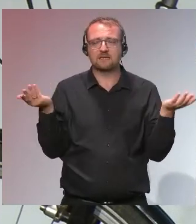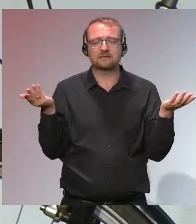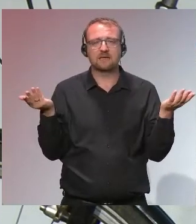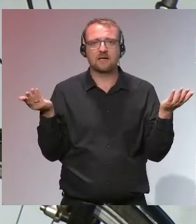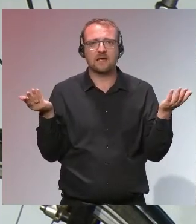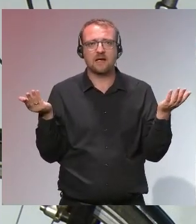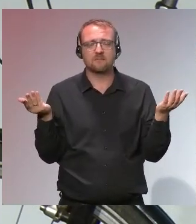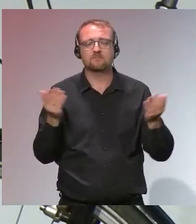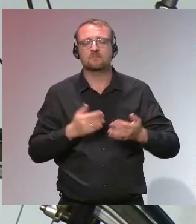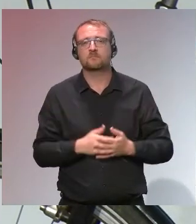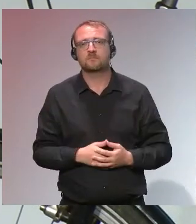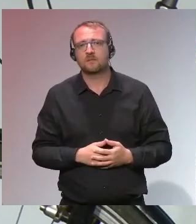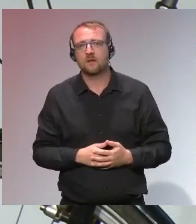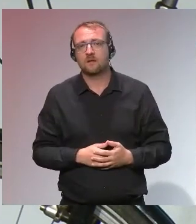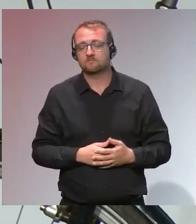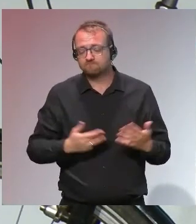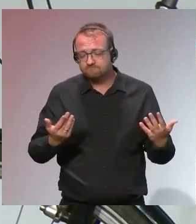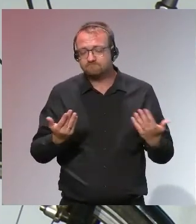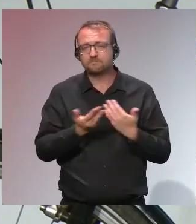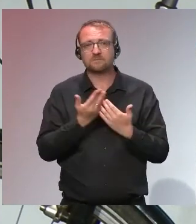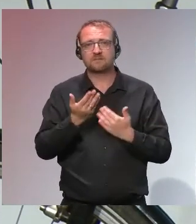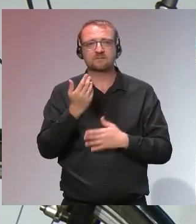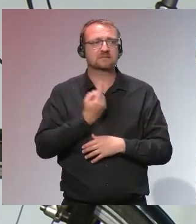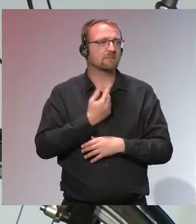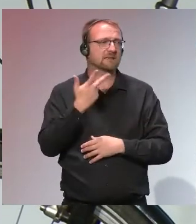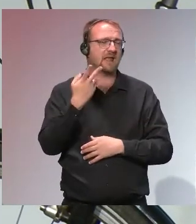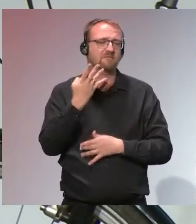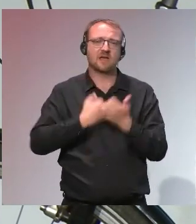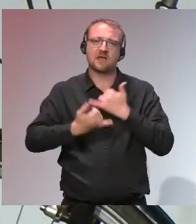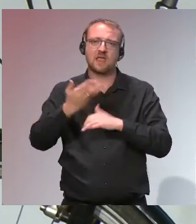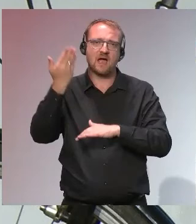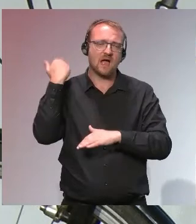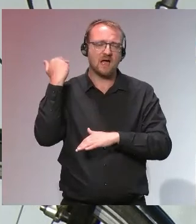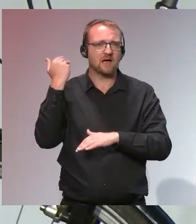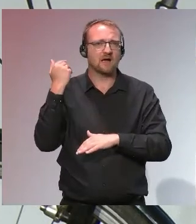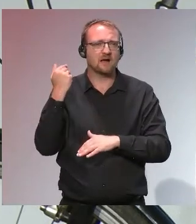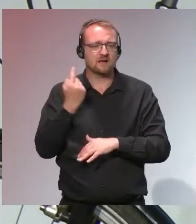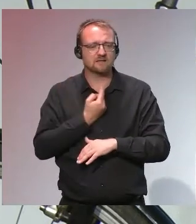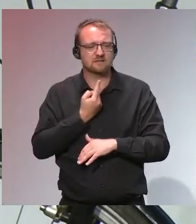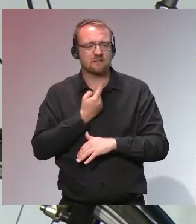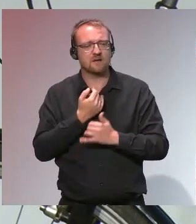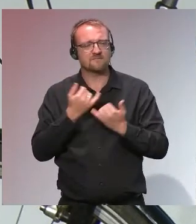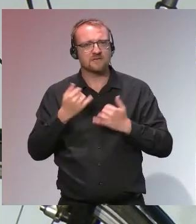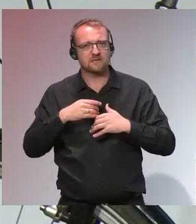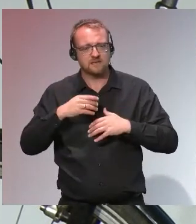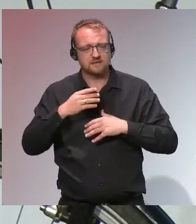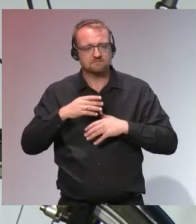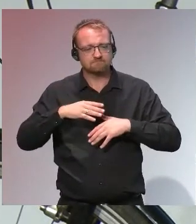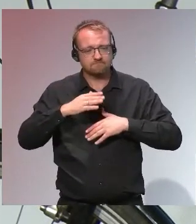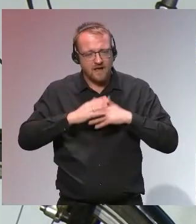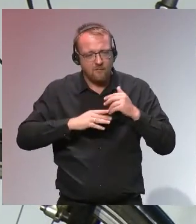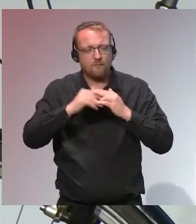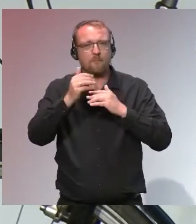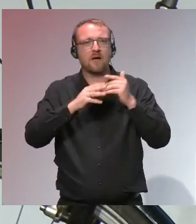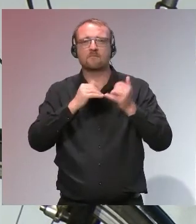or 4 years ago, and we started off within our institute, because we're a big institute, we do infectious diseases, we do public health, we do